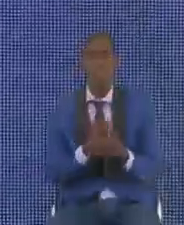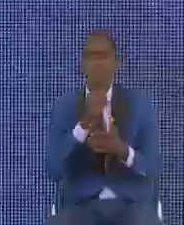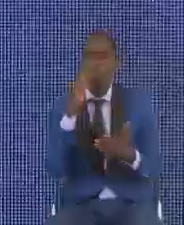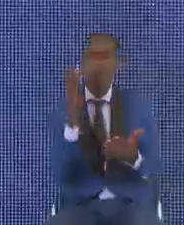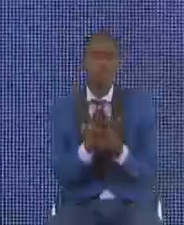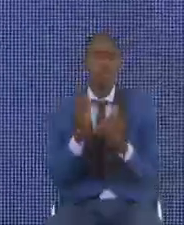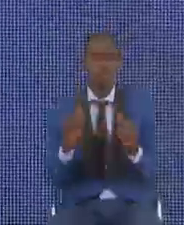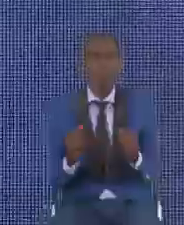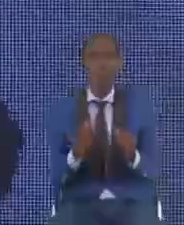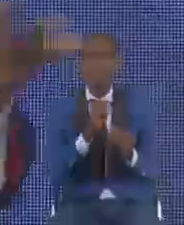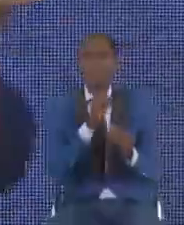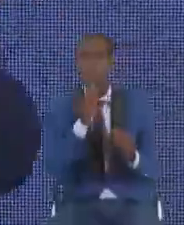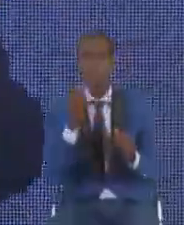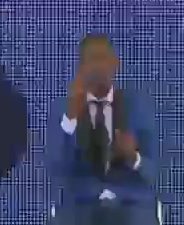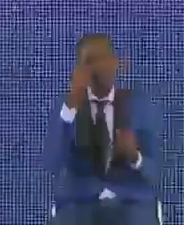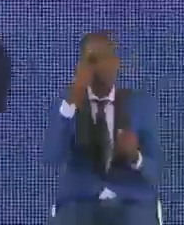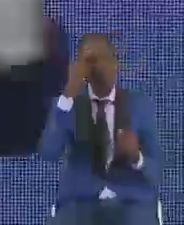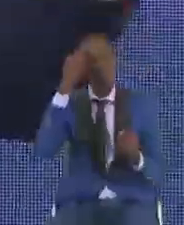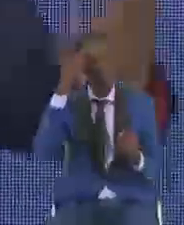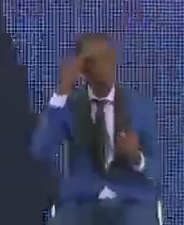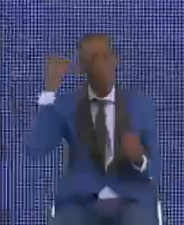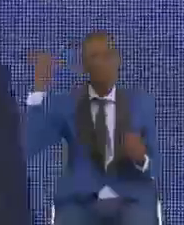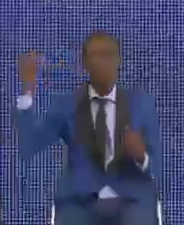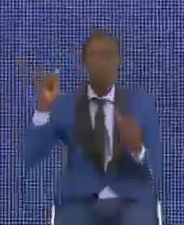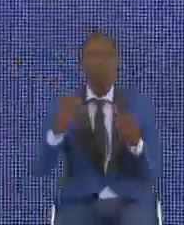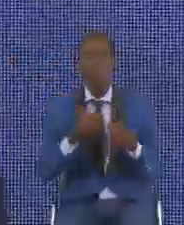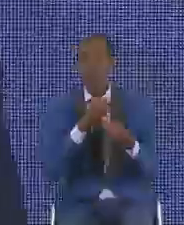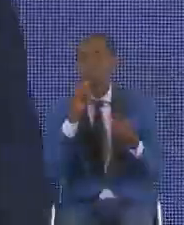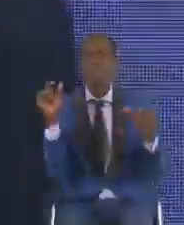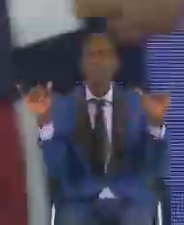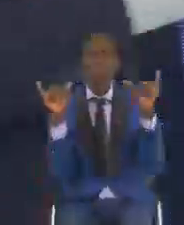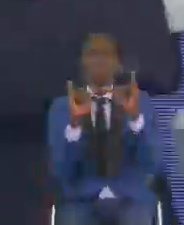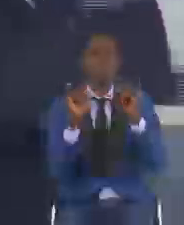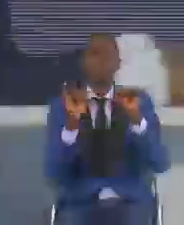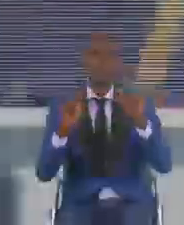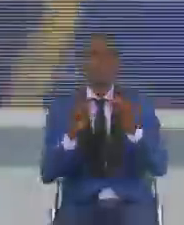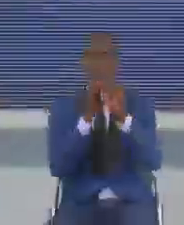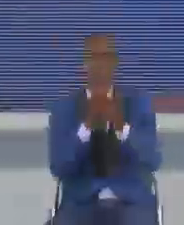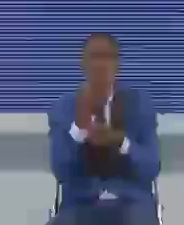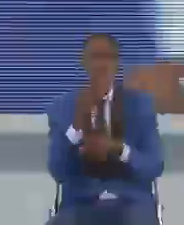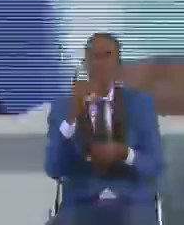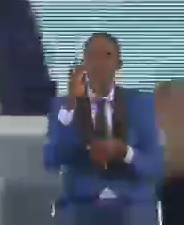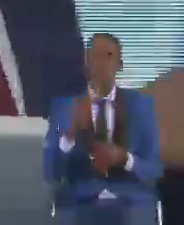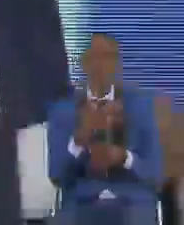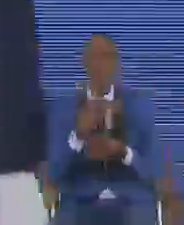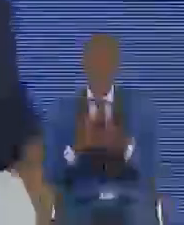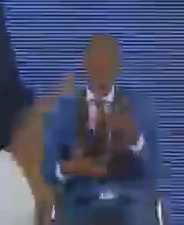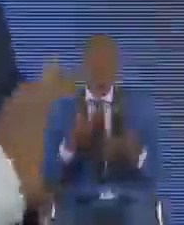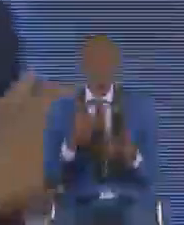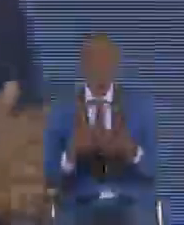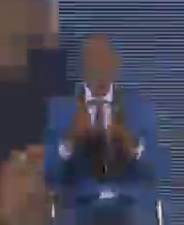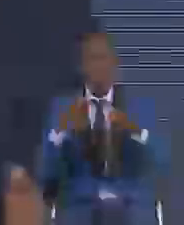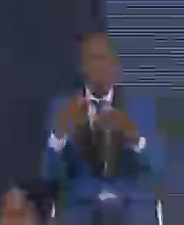unstoppable, unimaginable, immeasurable gift of God. And whatever you need of that gift